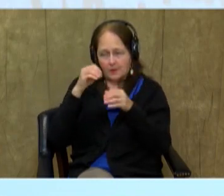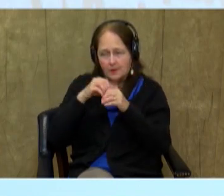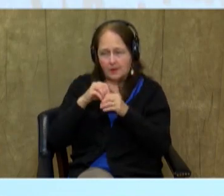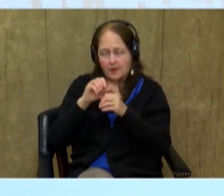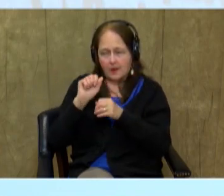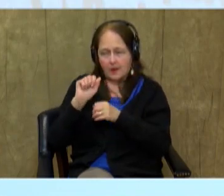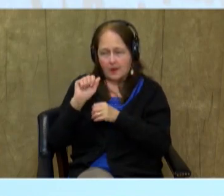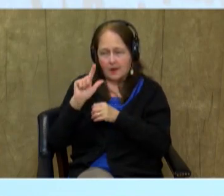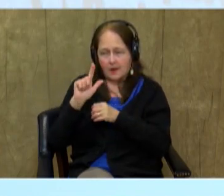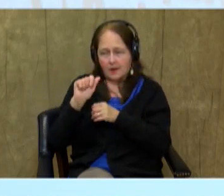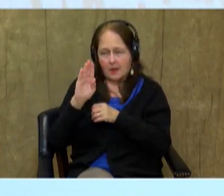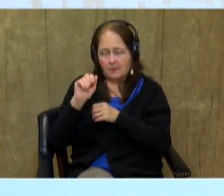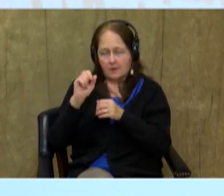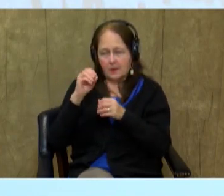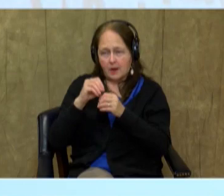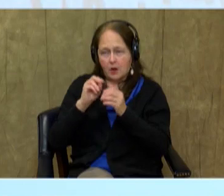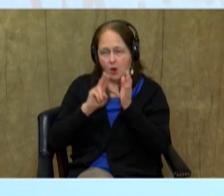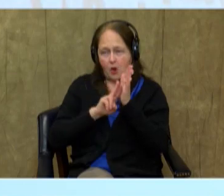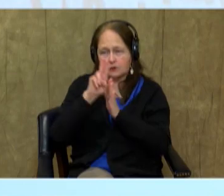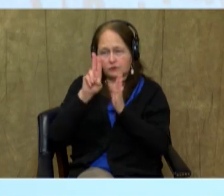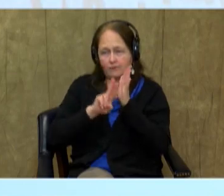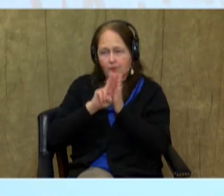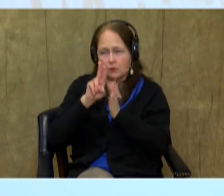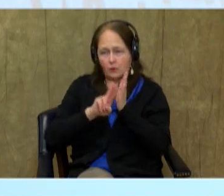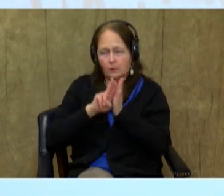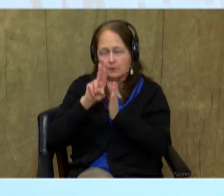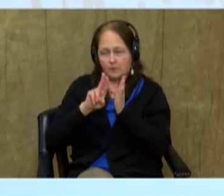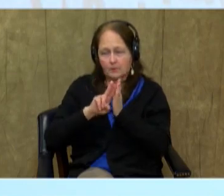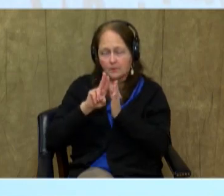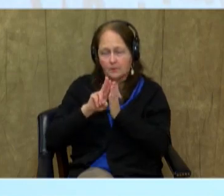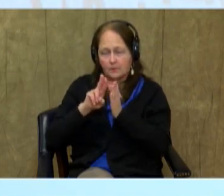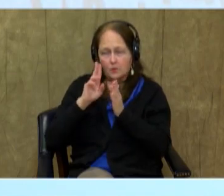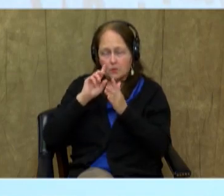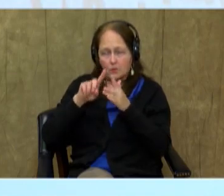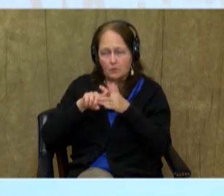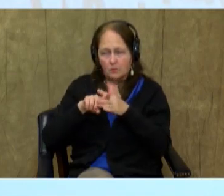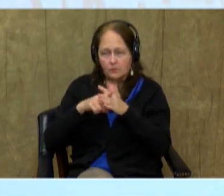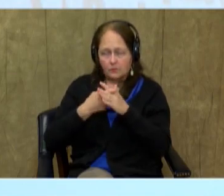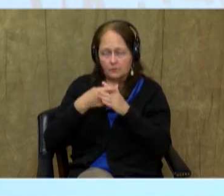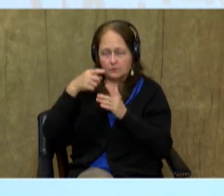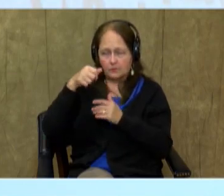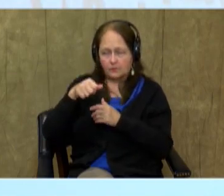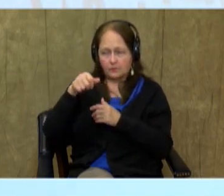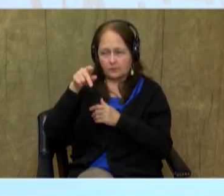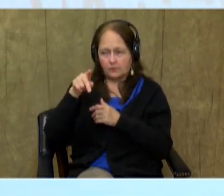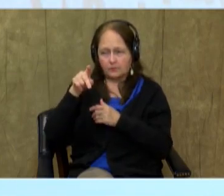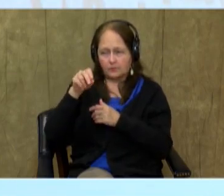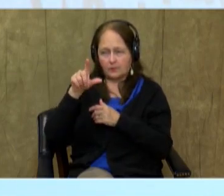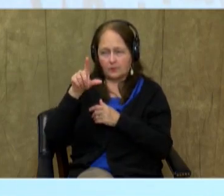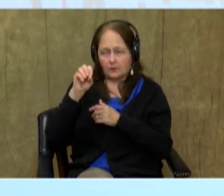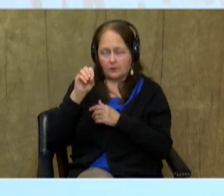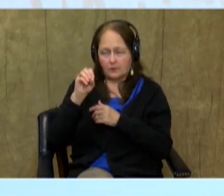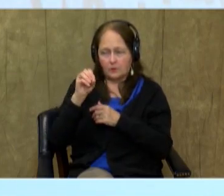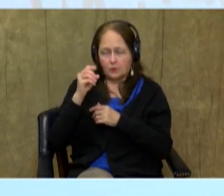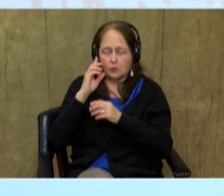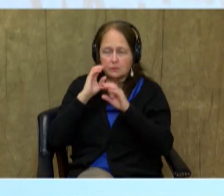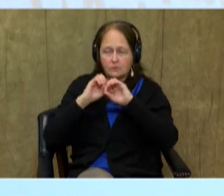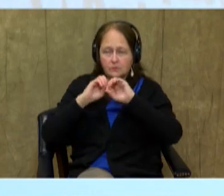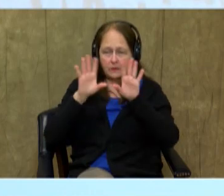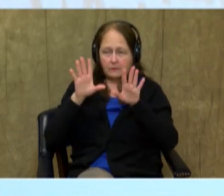Alabama, in Huntsville. And I also, before we kind of get started and get to the Apollos, I want us to kind of clarify a couple